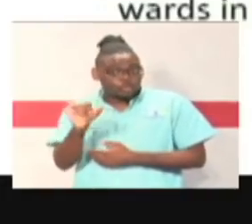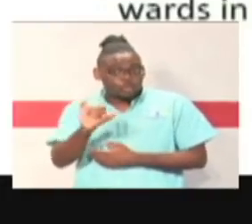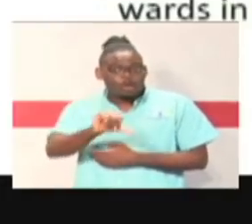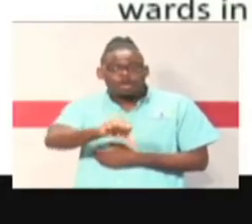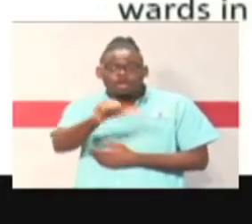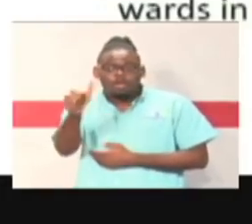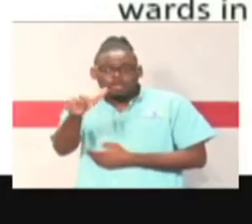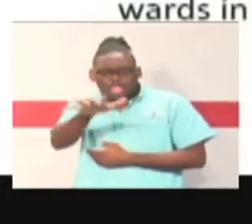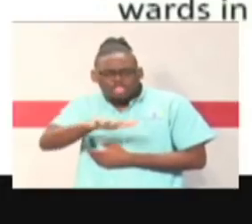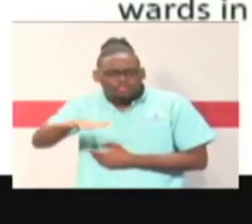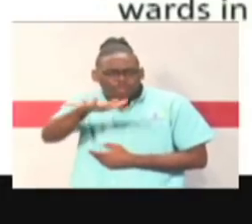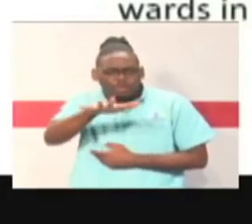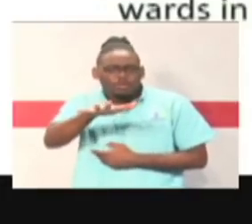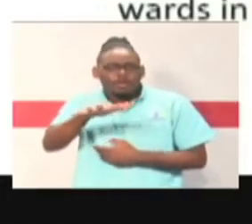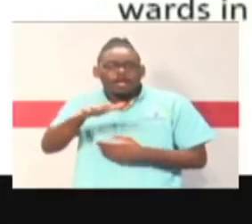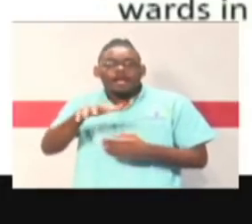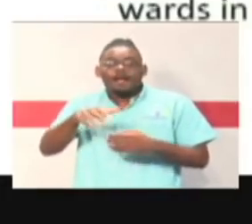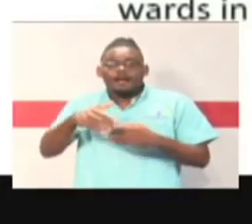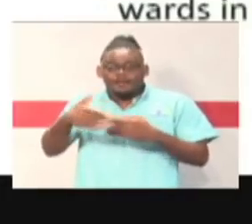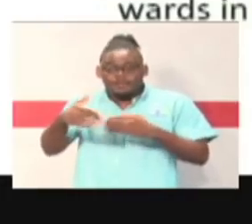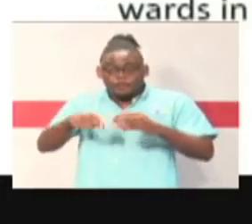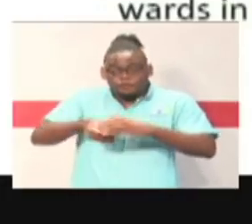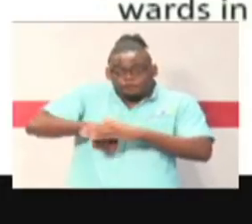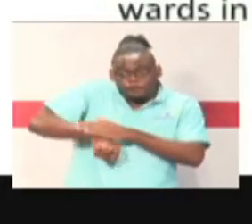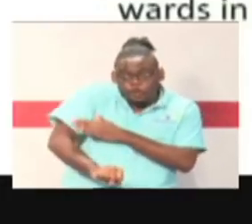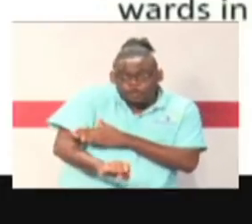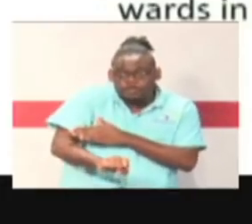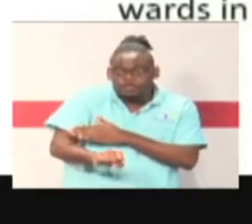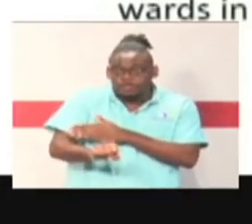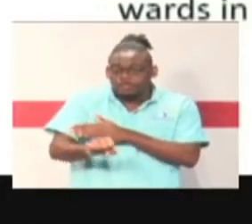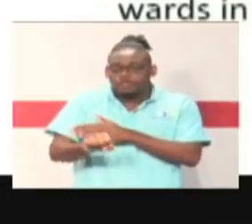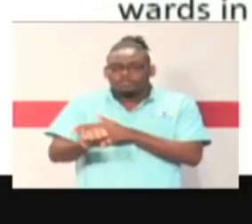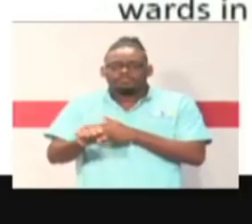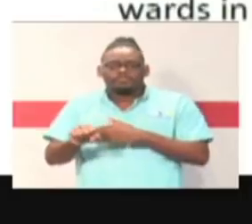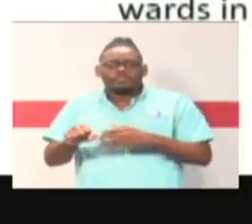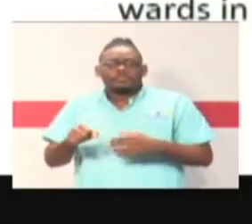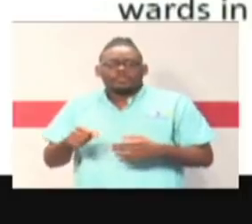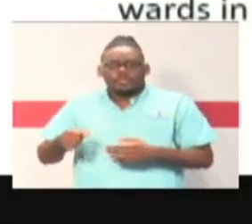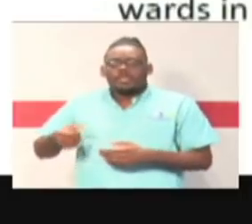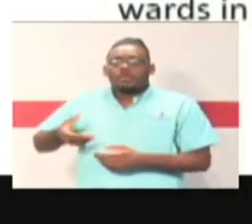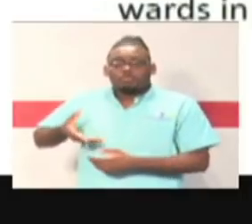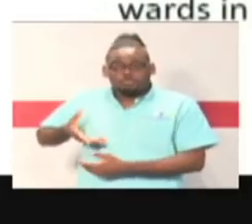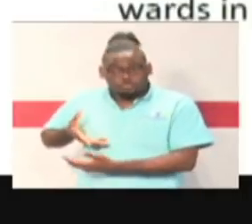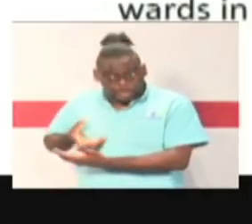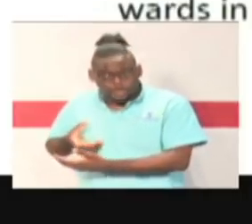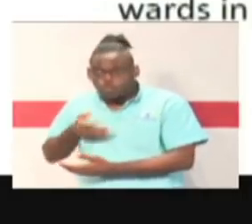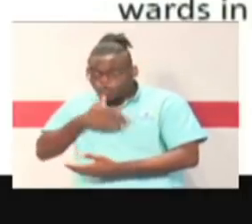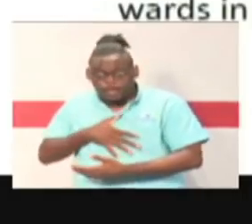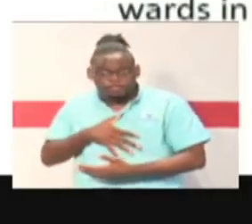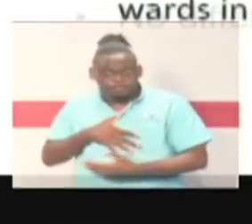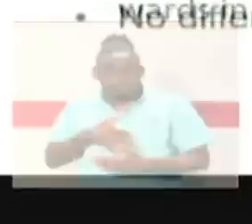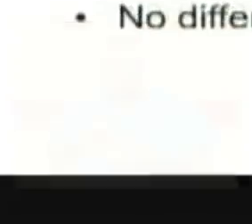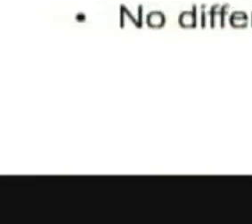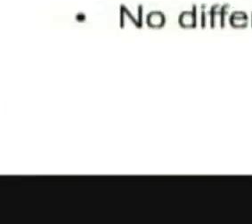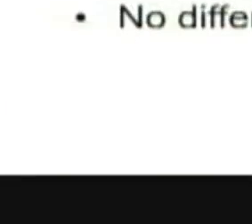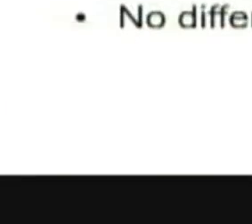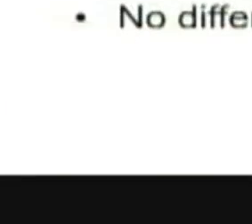includes use of the Sinopharm for the breastfeeding mothers, as well as the Pfizer vaccination. Next